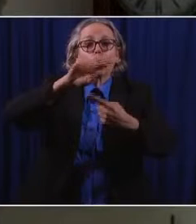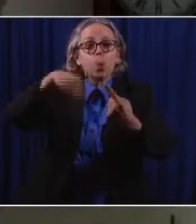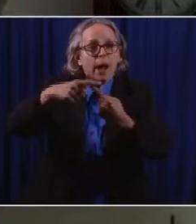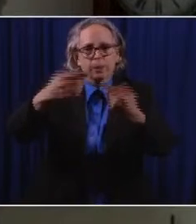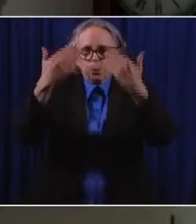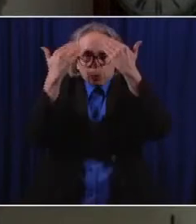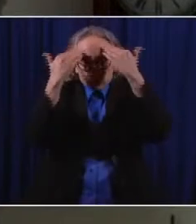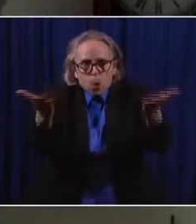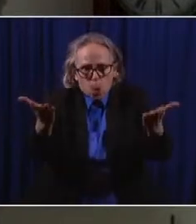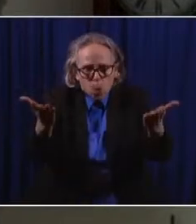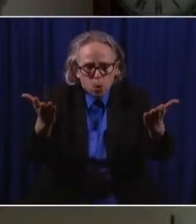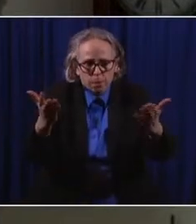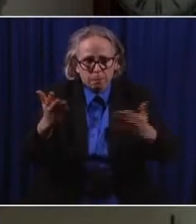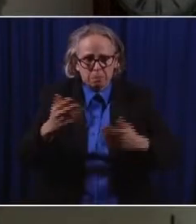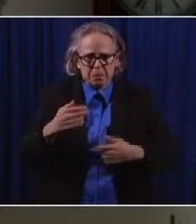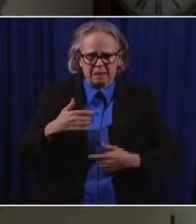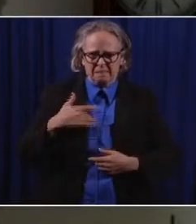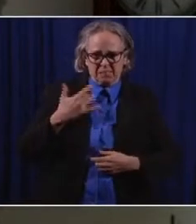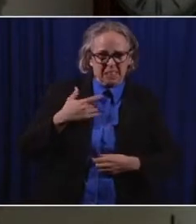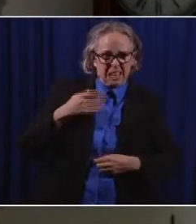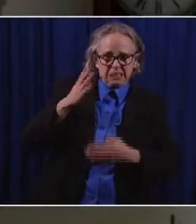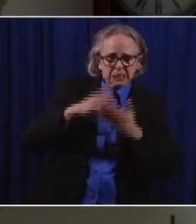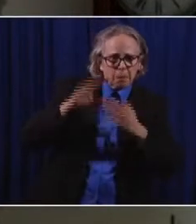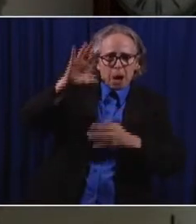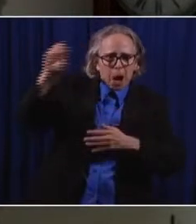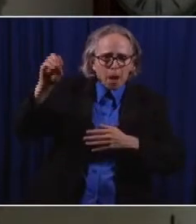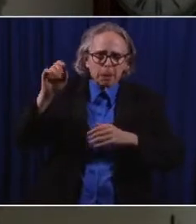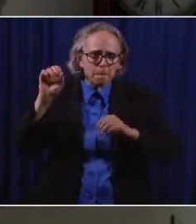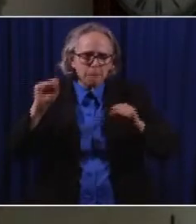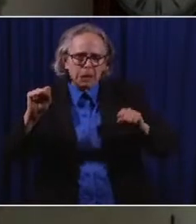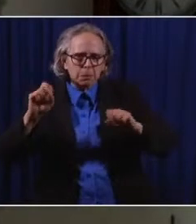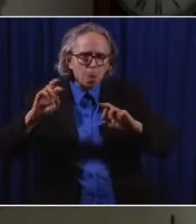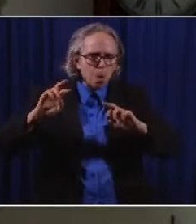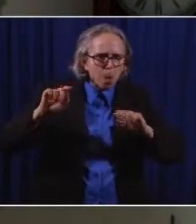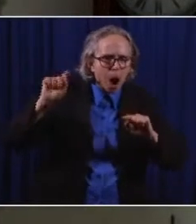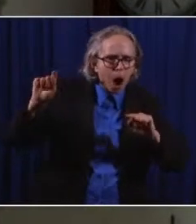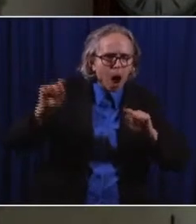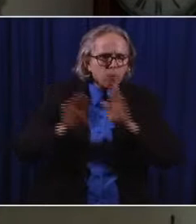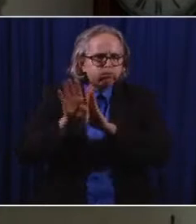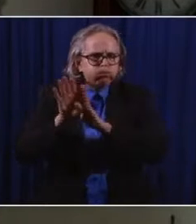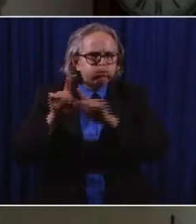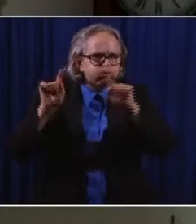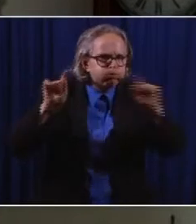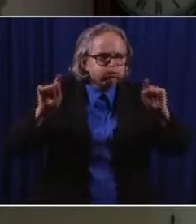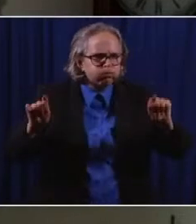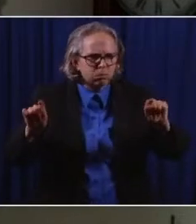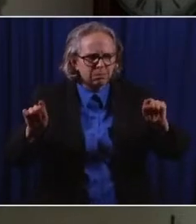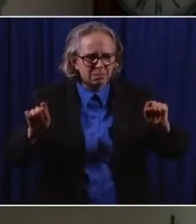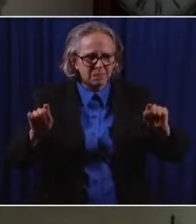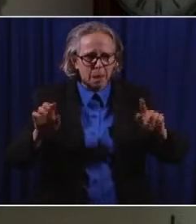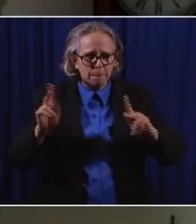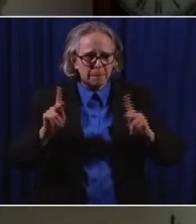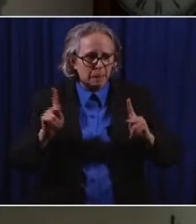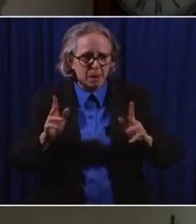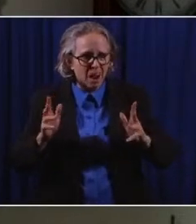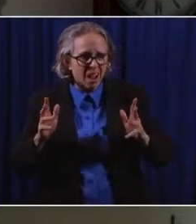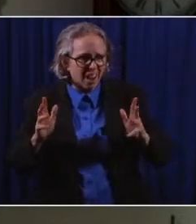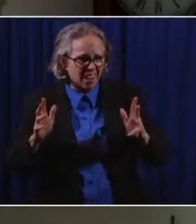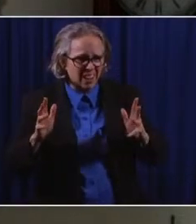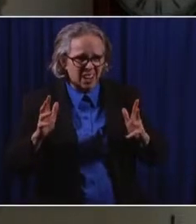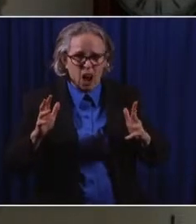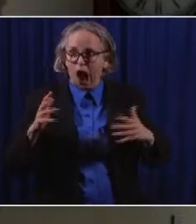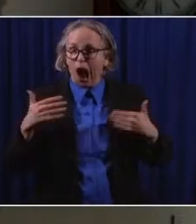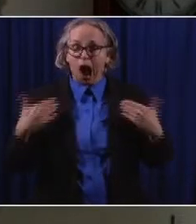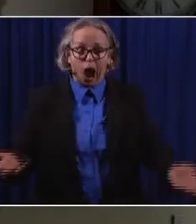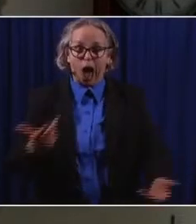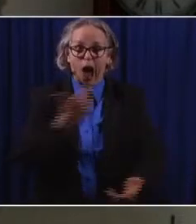that and this is the reason why people don't want to get it and should not want to get it. And that is